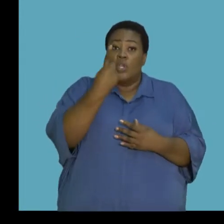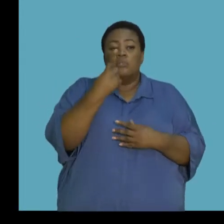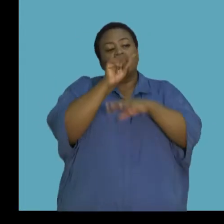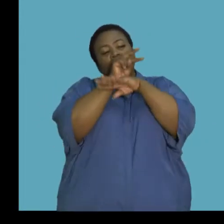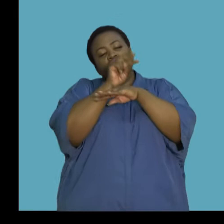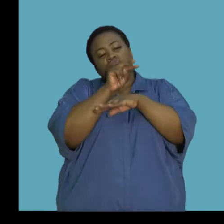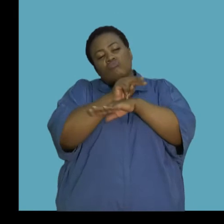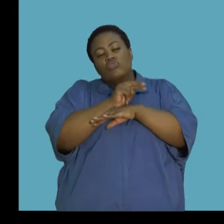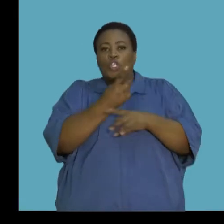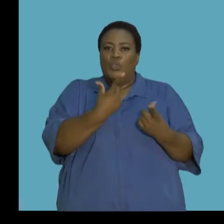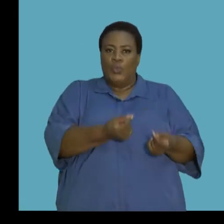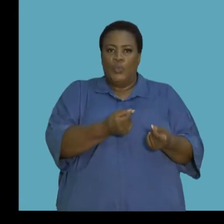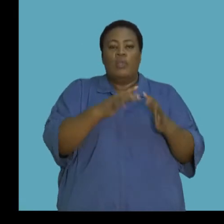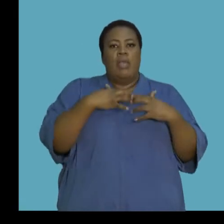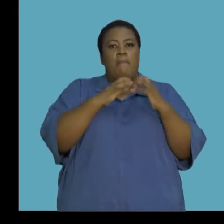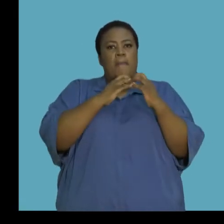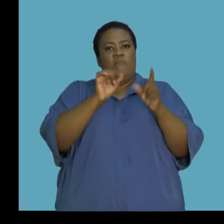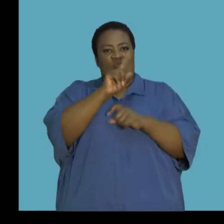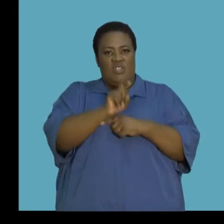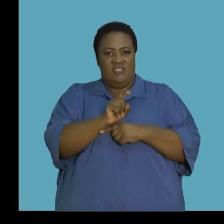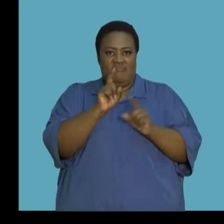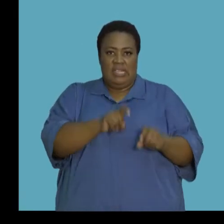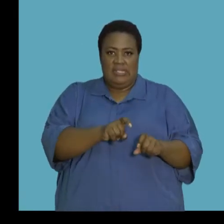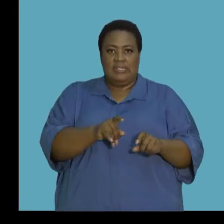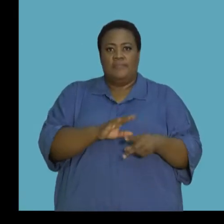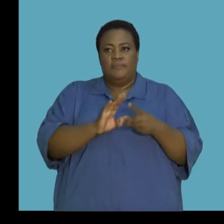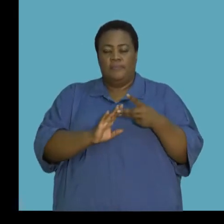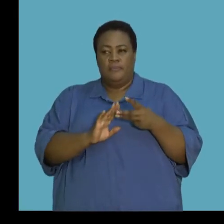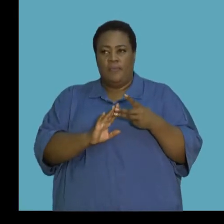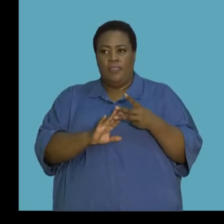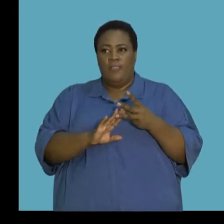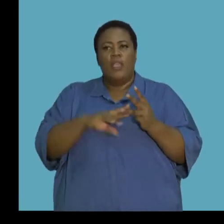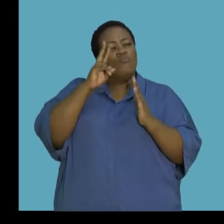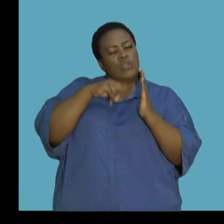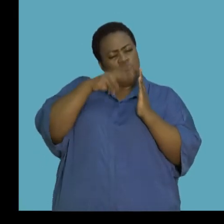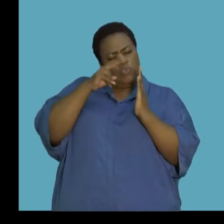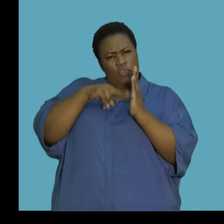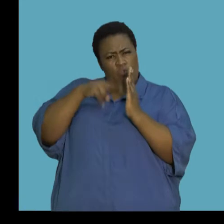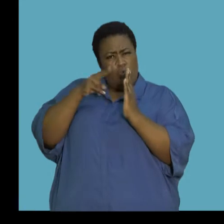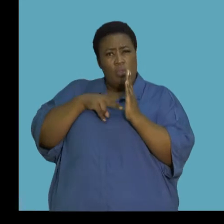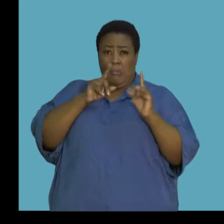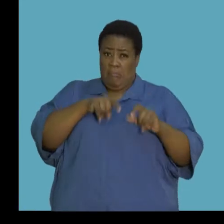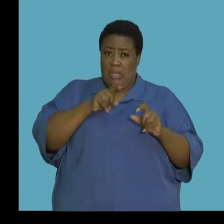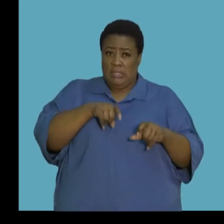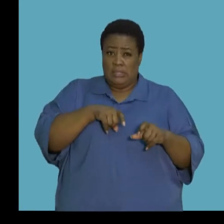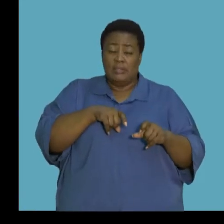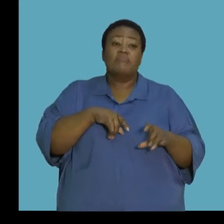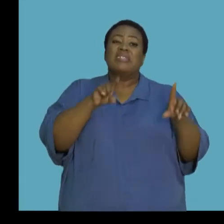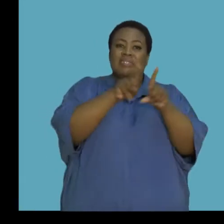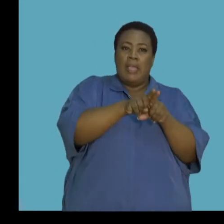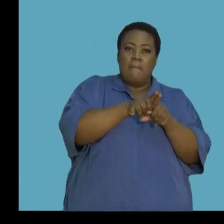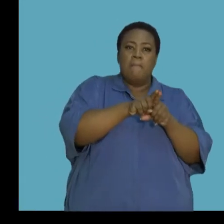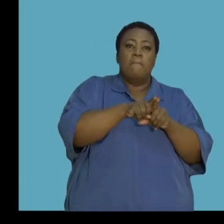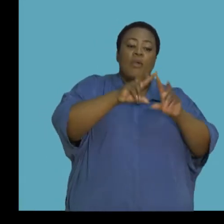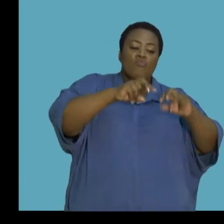to make observations, and you've got to set up a question. You've got to do reading around that, and that could be